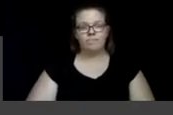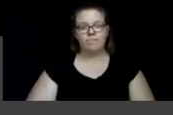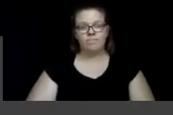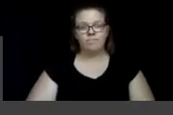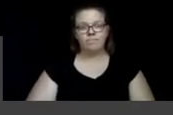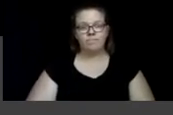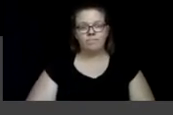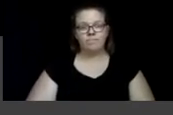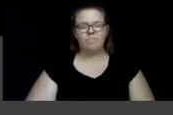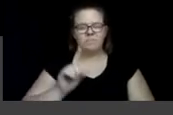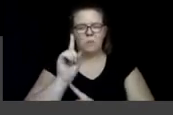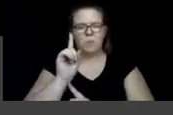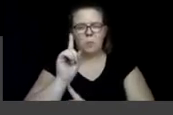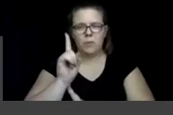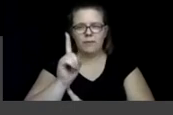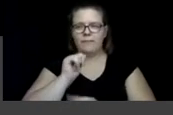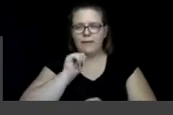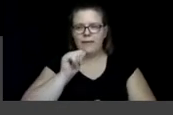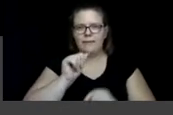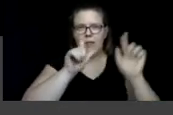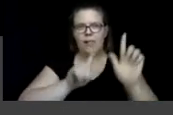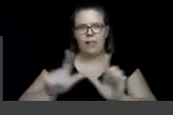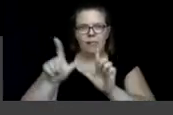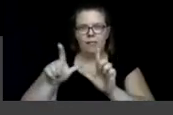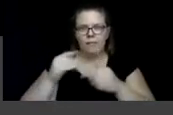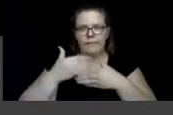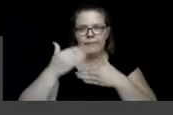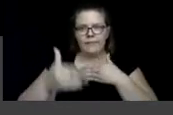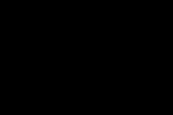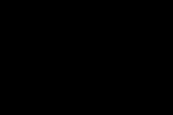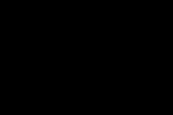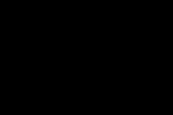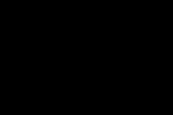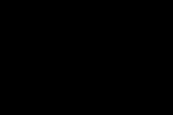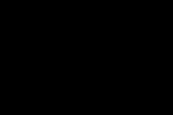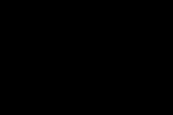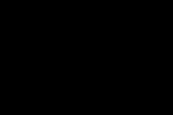Hang on for 1 second, it's not moving. Let's try this again. Okay.